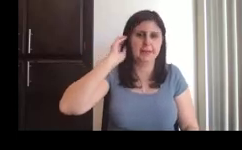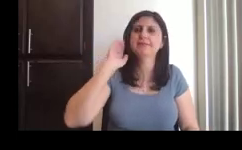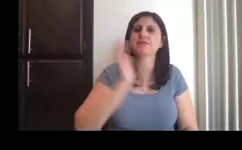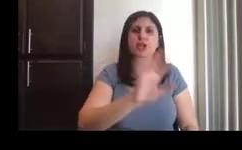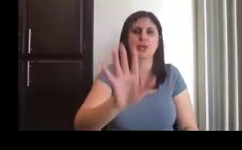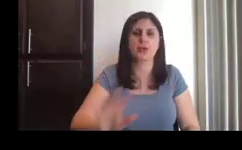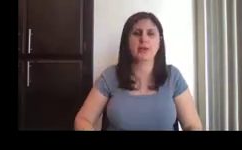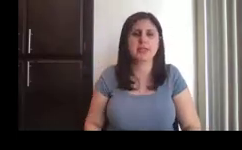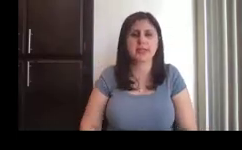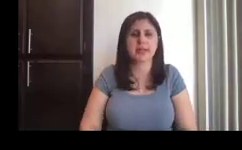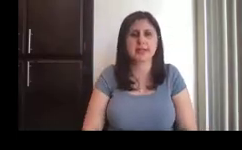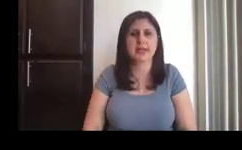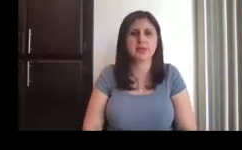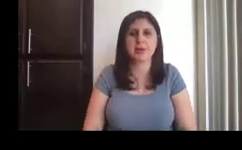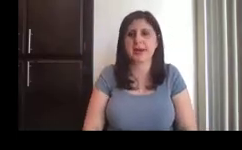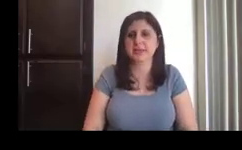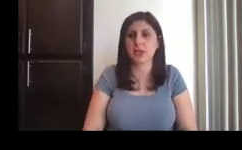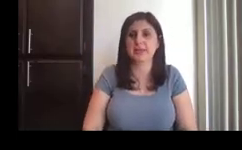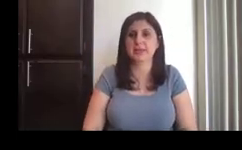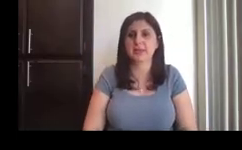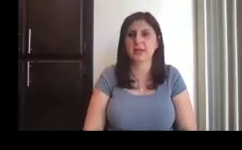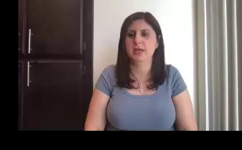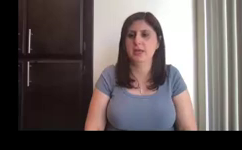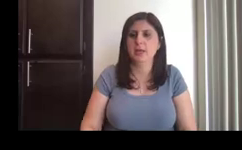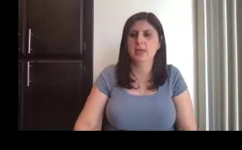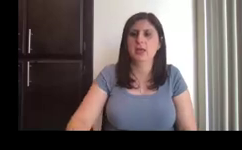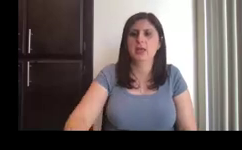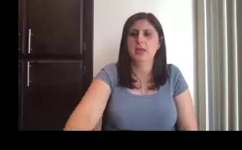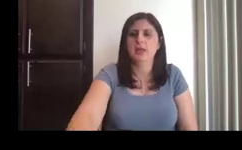Okay, and again, we're going to go through all of this in class again. We're going to practice a lot.